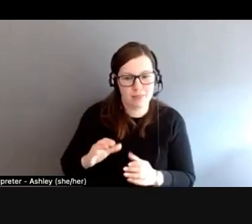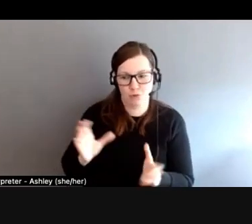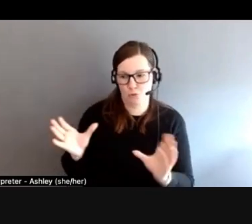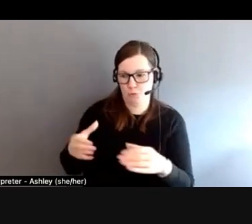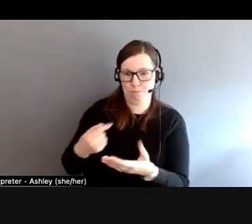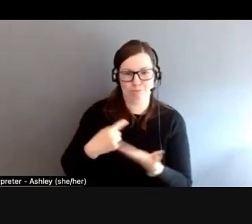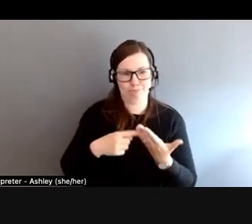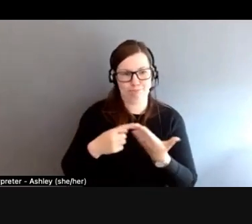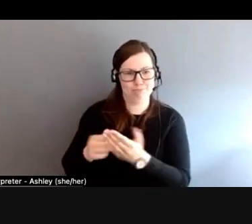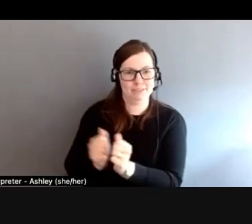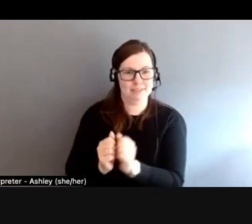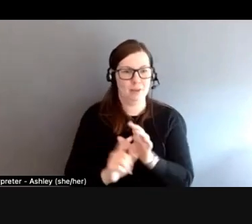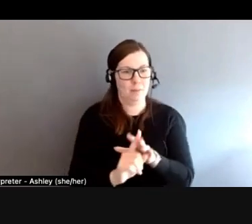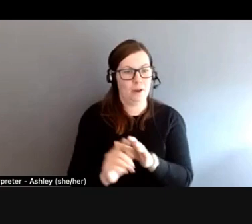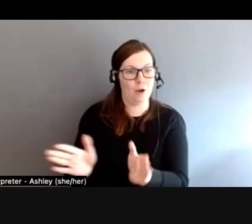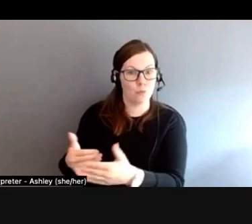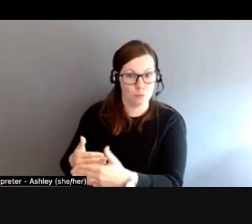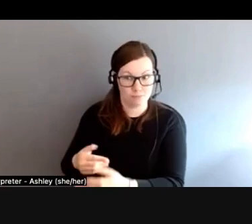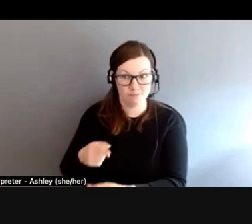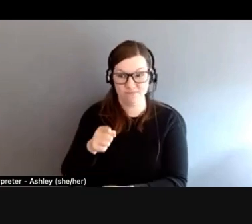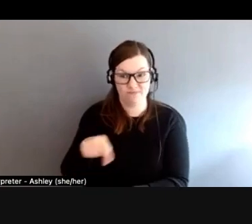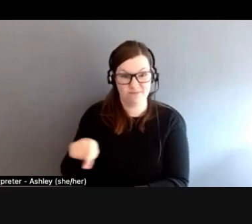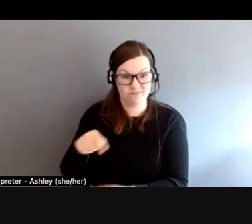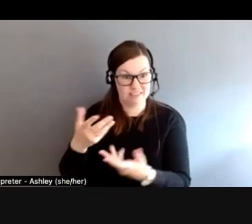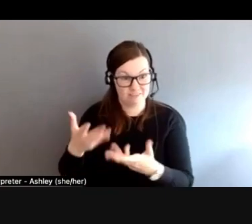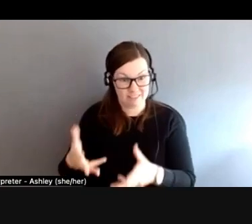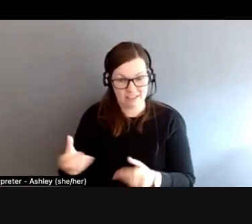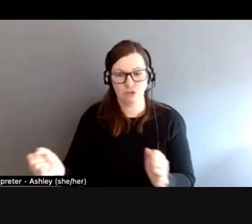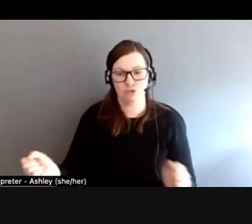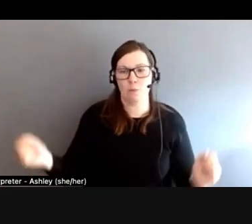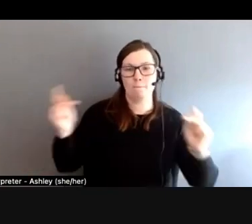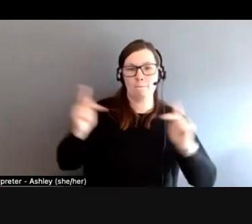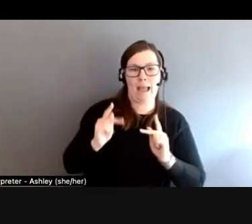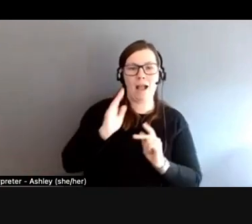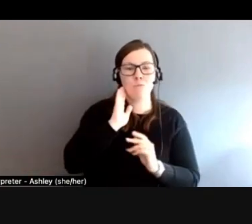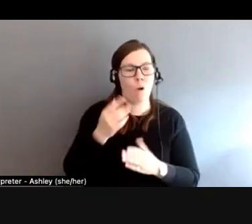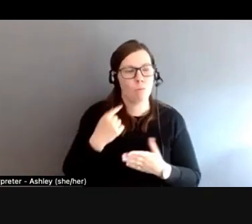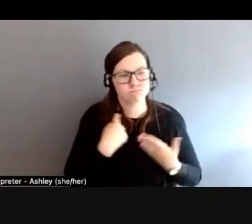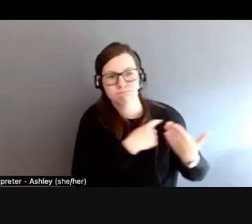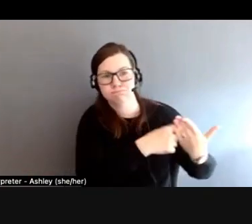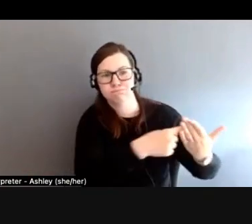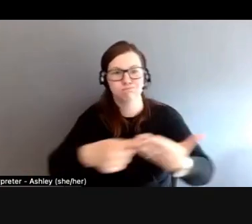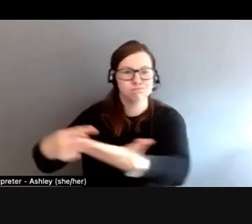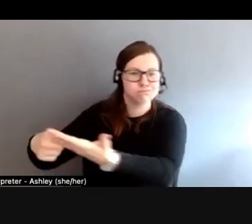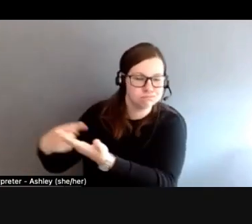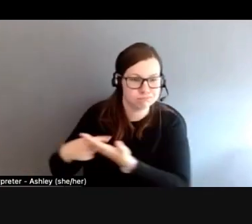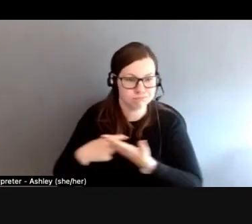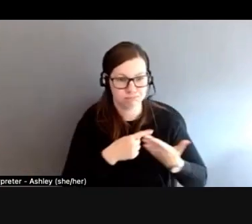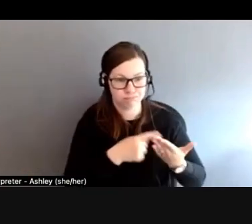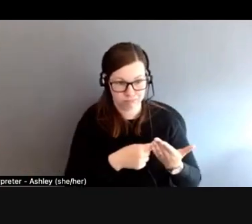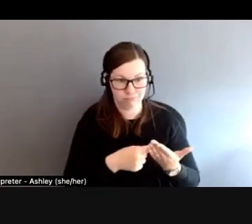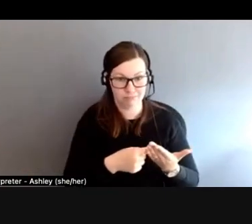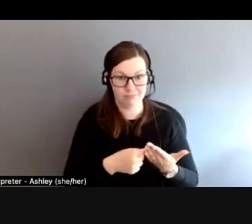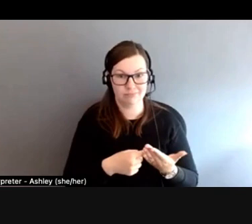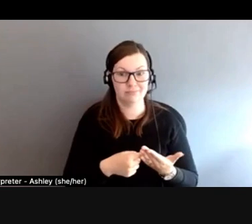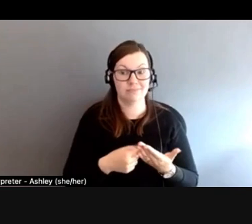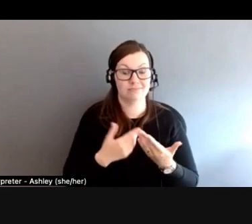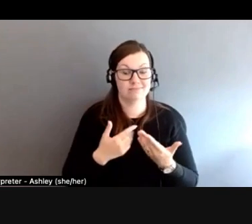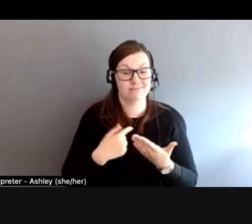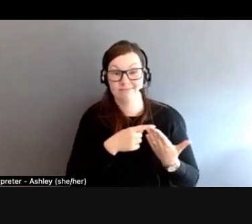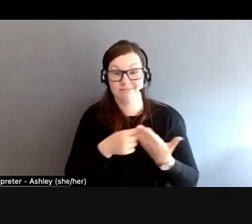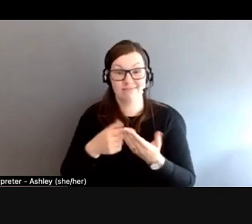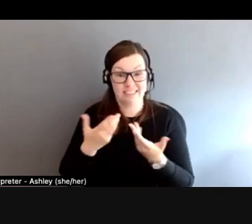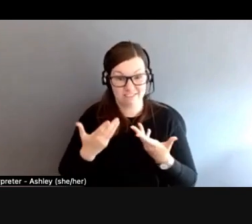can debrief a bit. And after the breakout rooms, we're going to take a 5-minute break so that our interpreters and everybody else can have a bit of break as